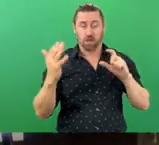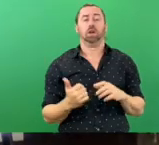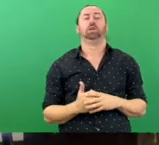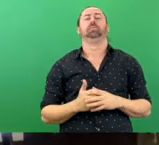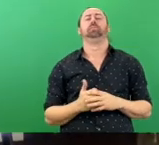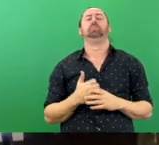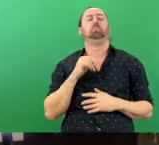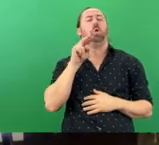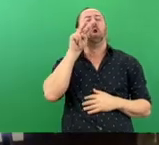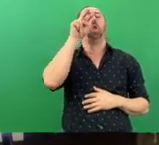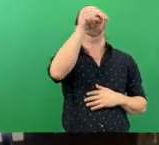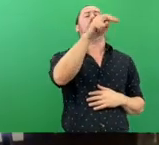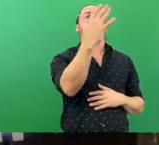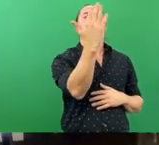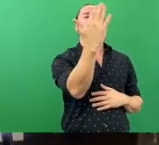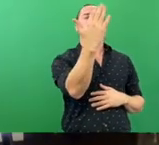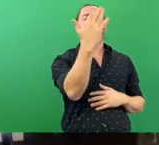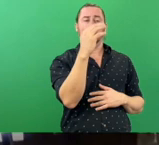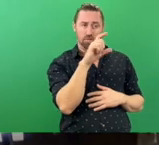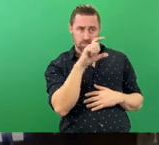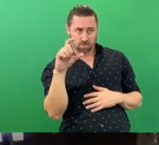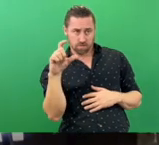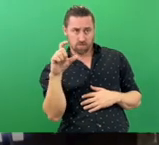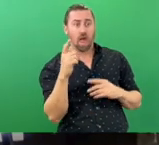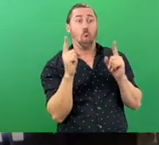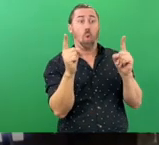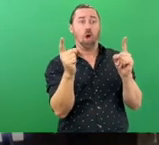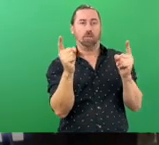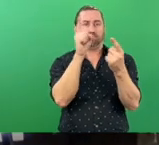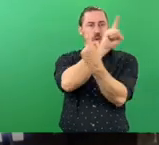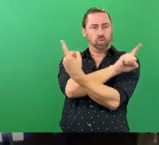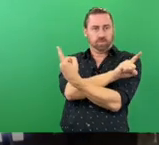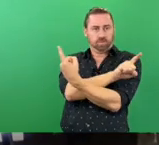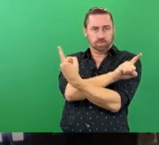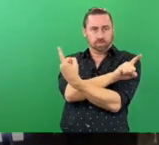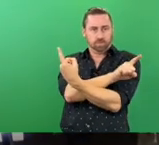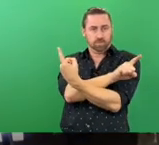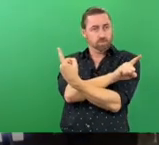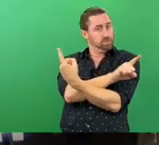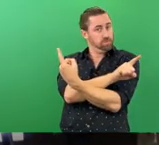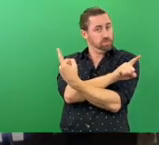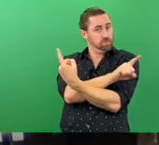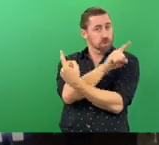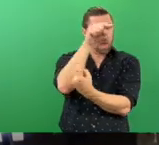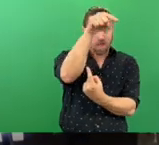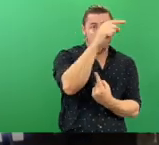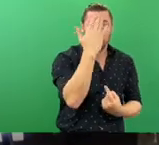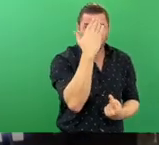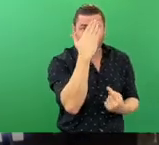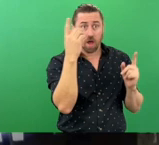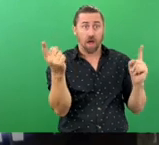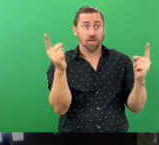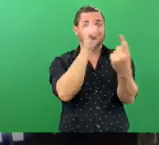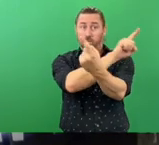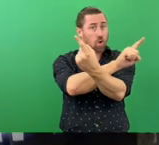front of it, and I look at the reflection of it in my mirror, that the word will be backwards. But that's not because the mirror has